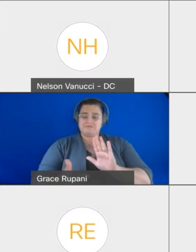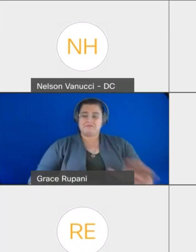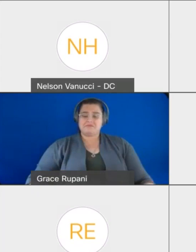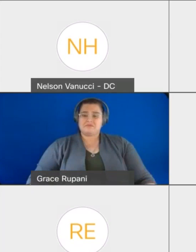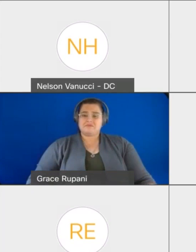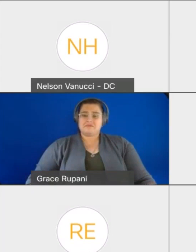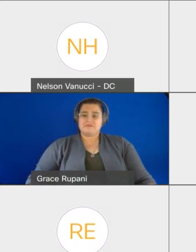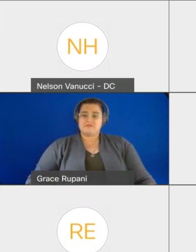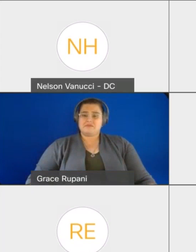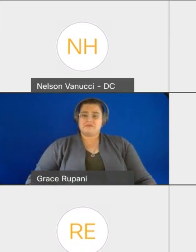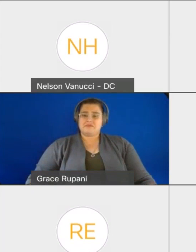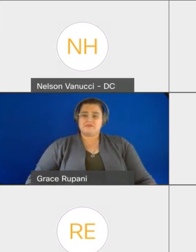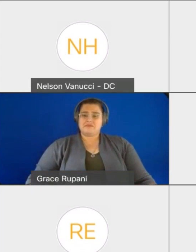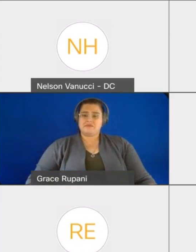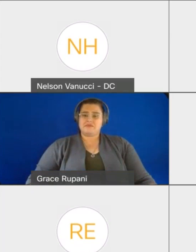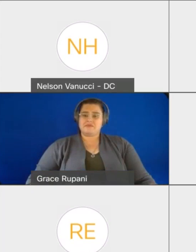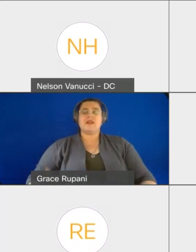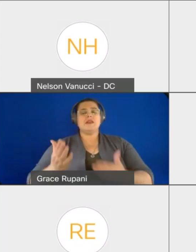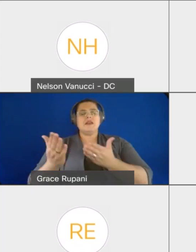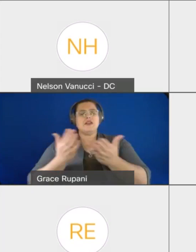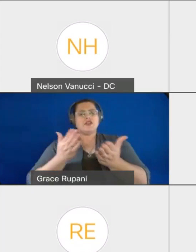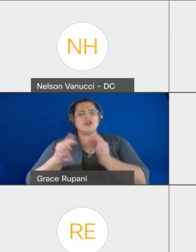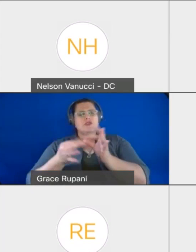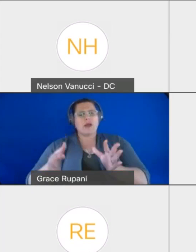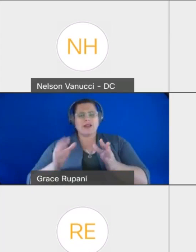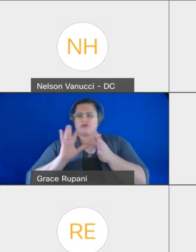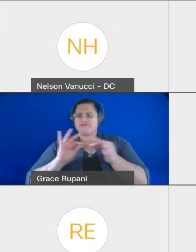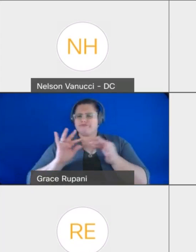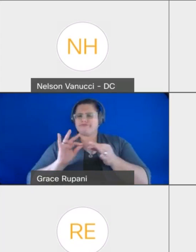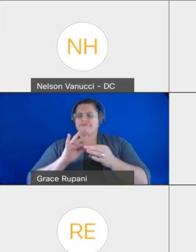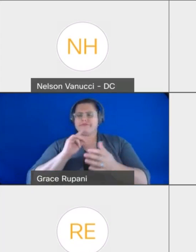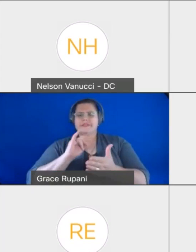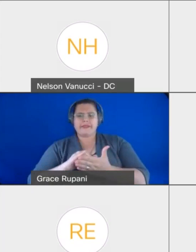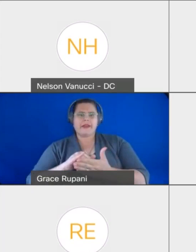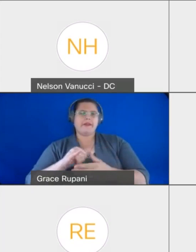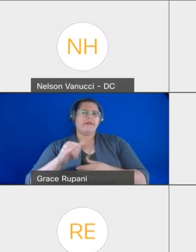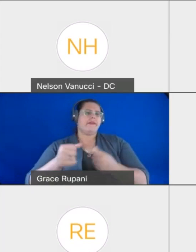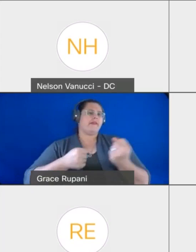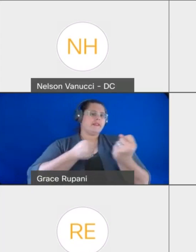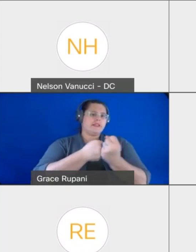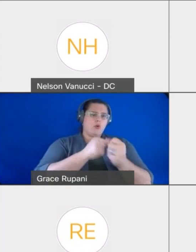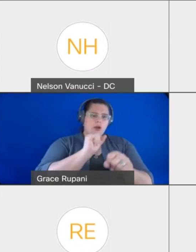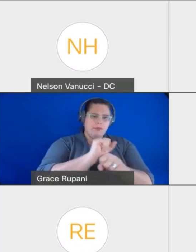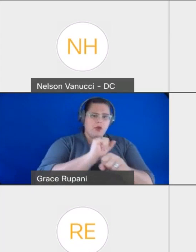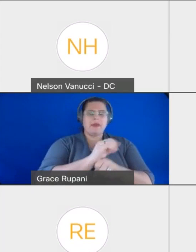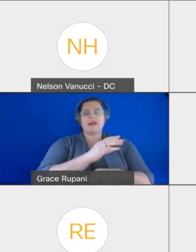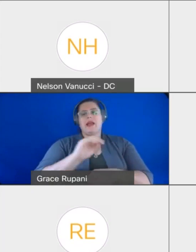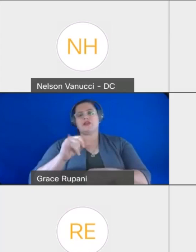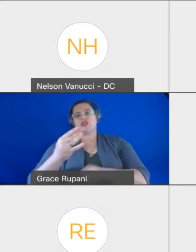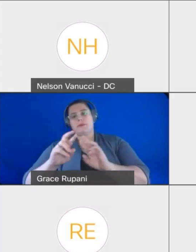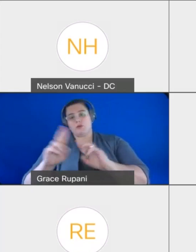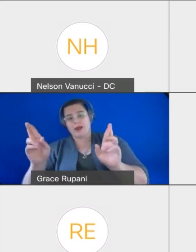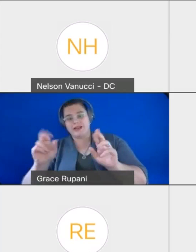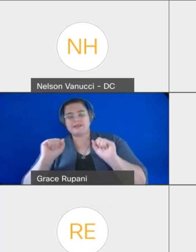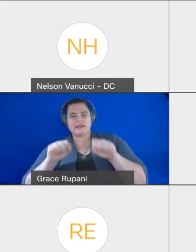Service coordination shared that we can provide employment options, supported employment, and job readiness, actually, which it doesn't